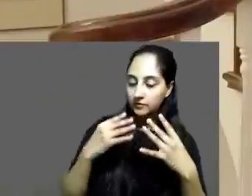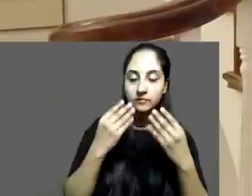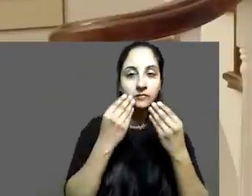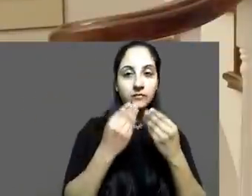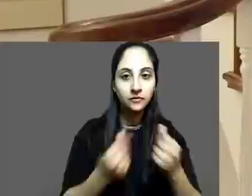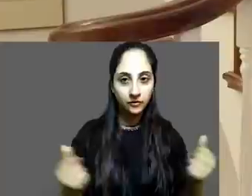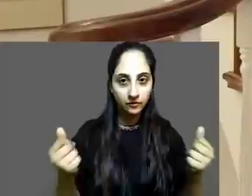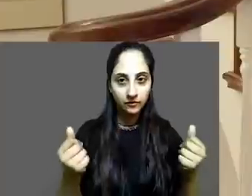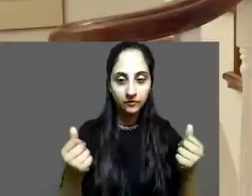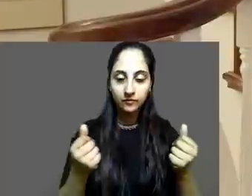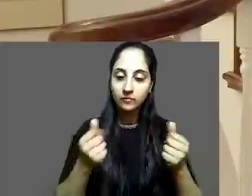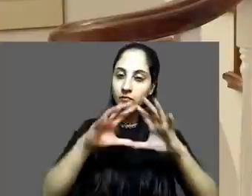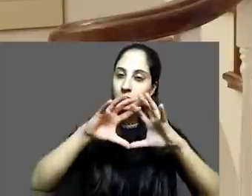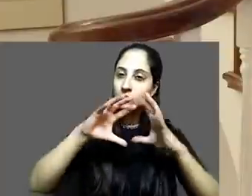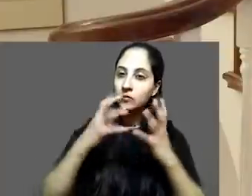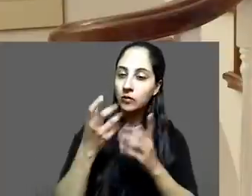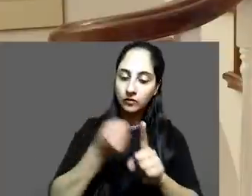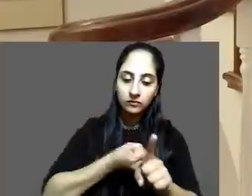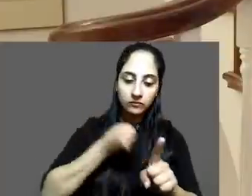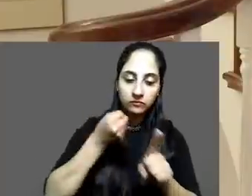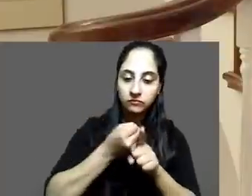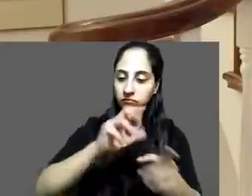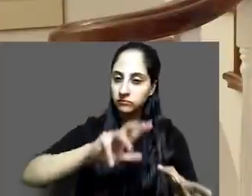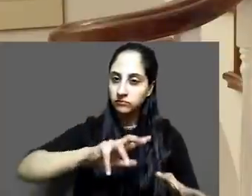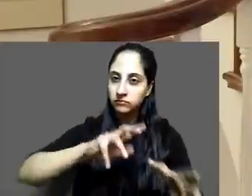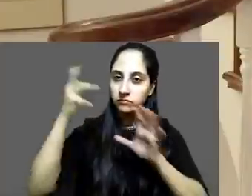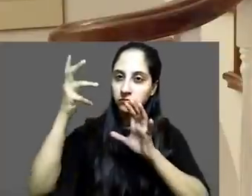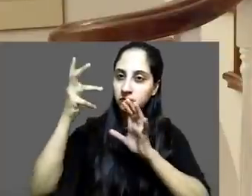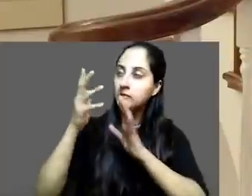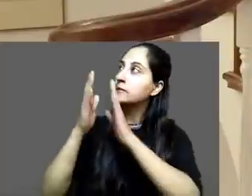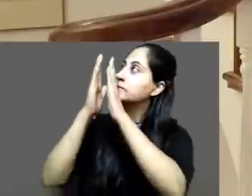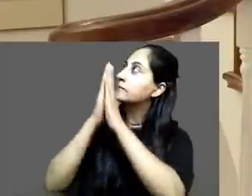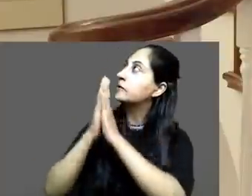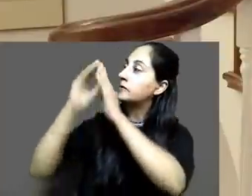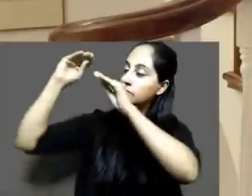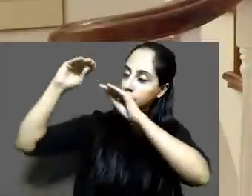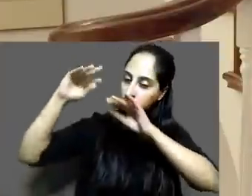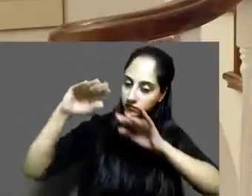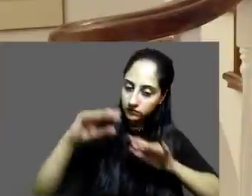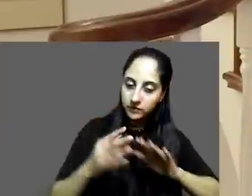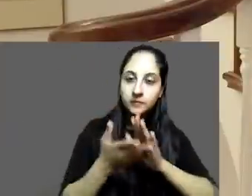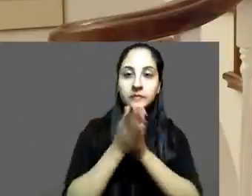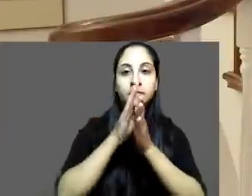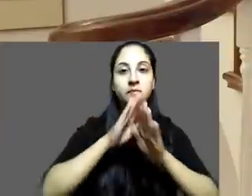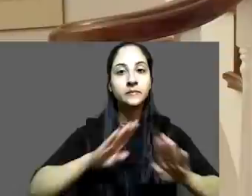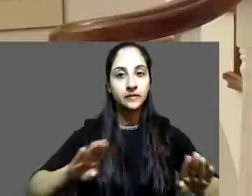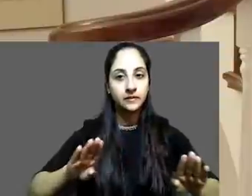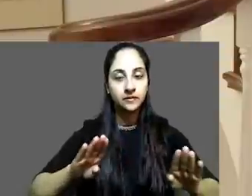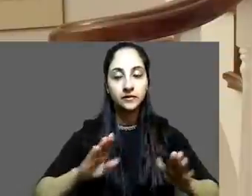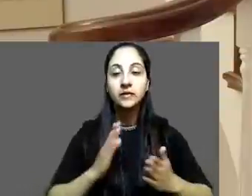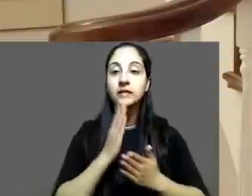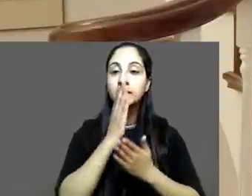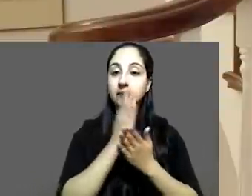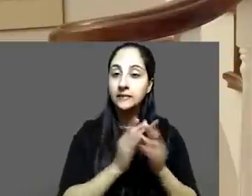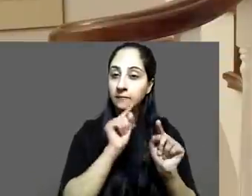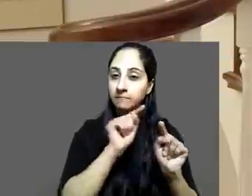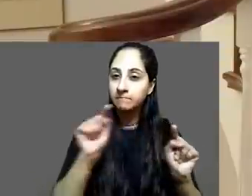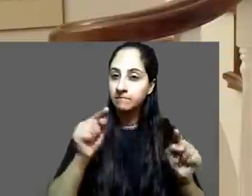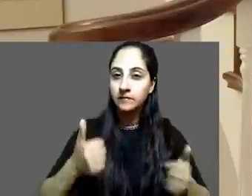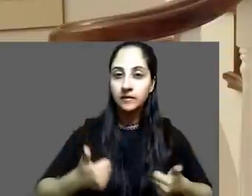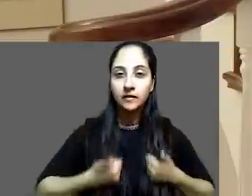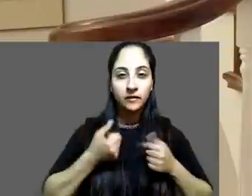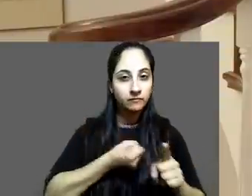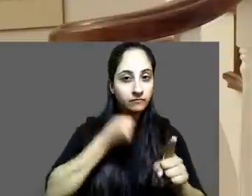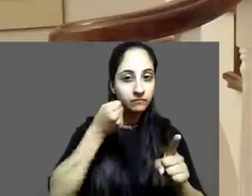peace, prosperity, and a return to normalcy. Let us pray for those that are living in difficulty and for those